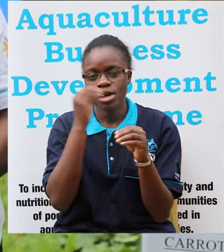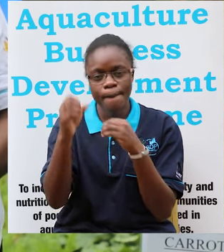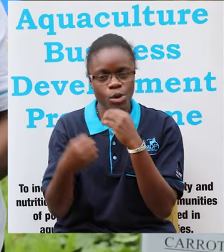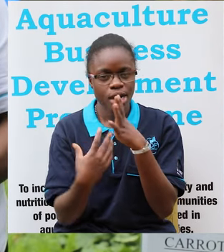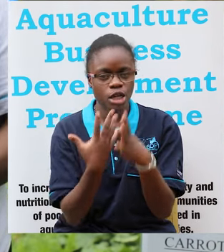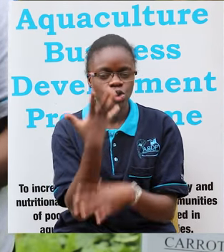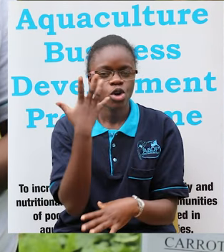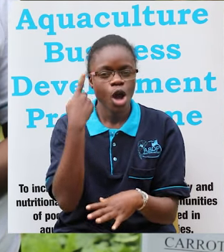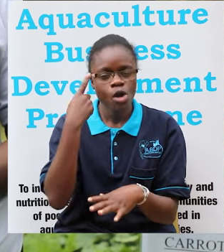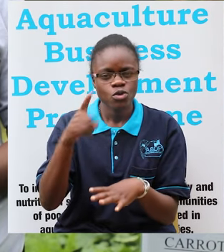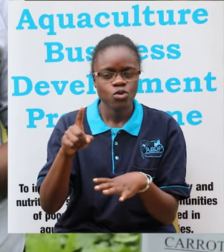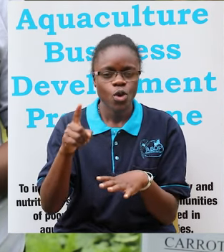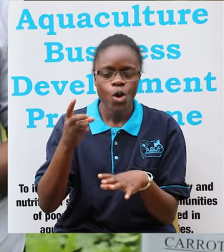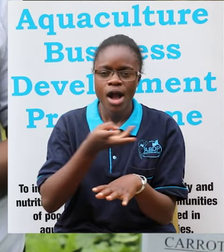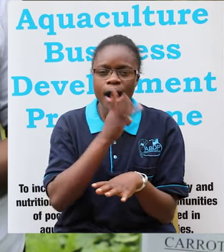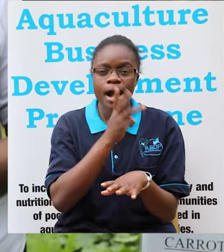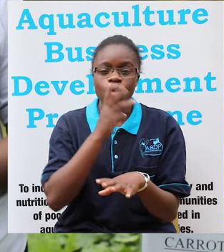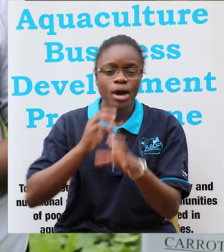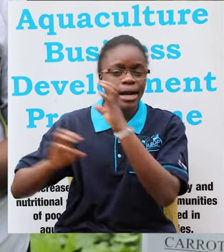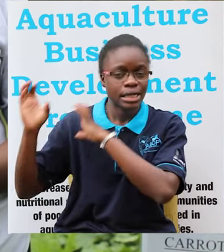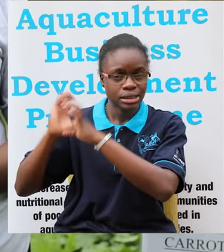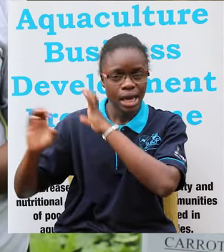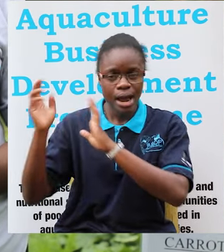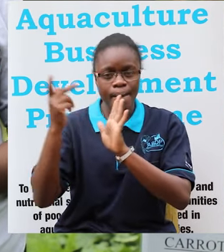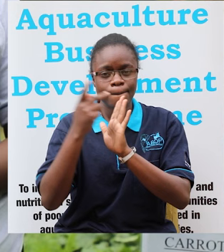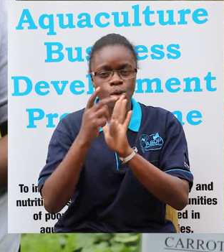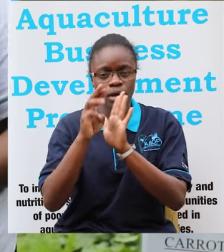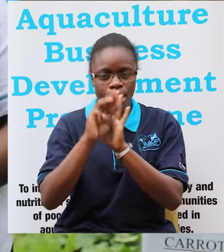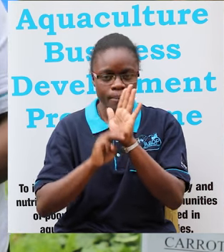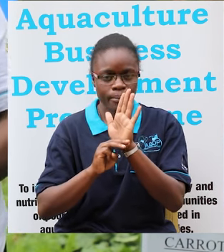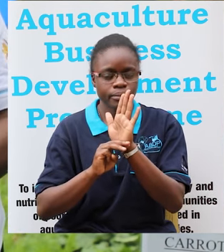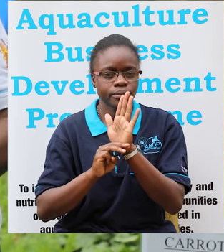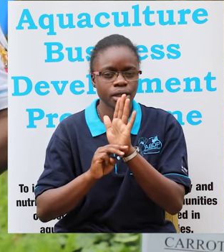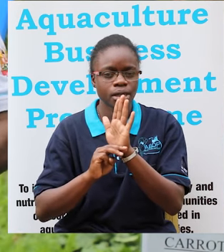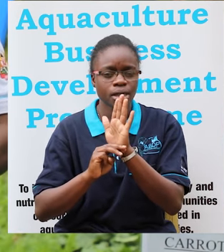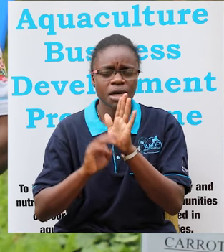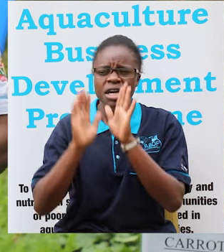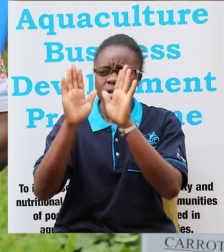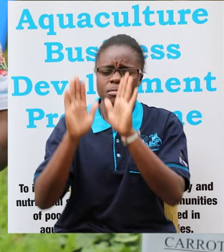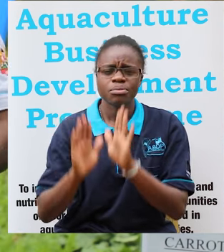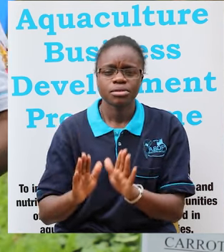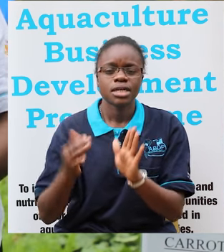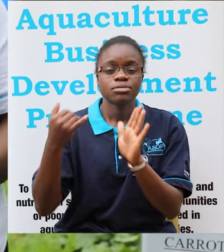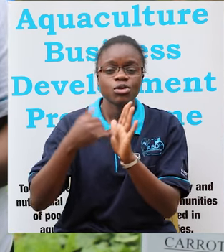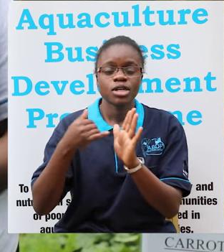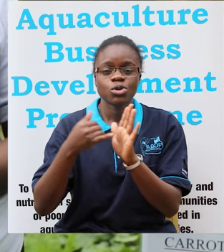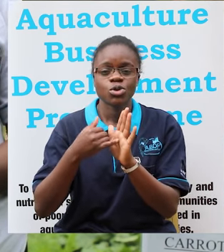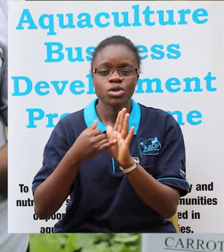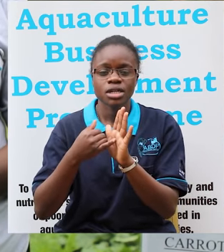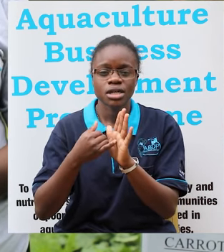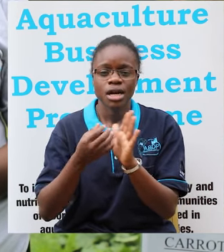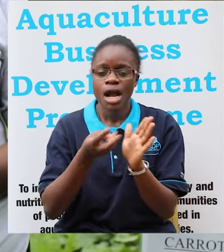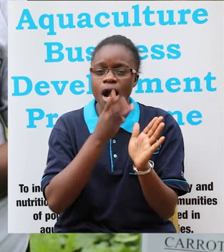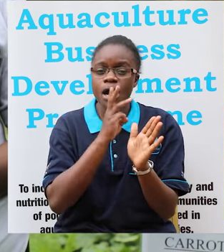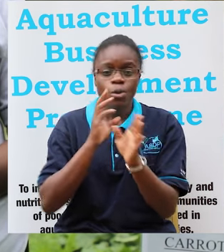production for aquaculture program. The importance of integrating food production in